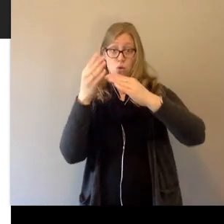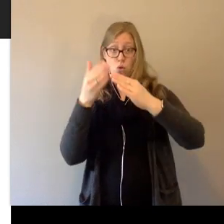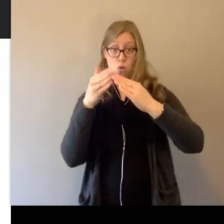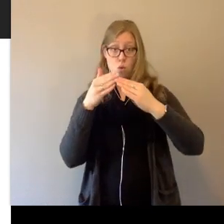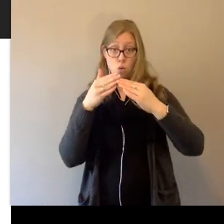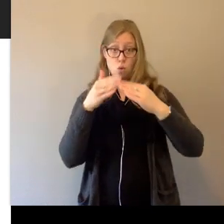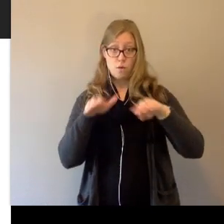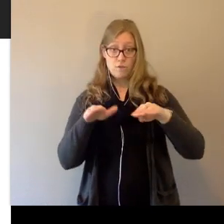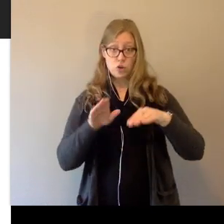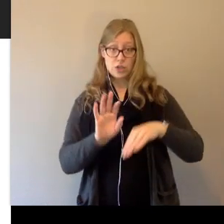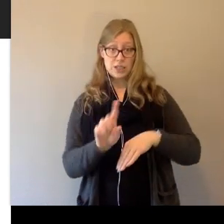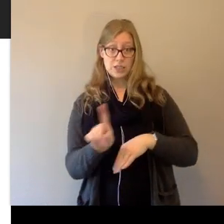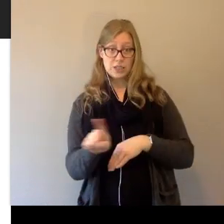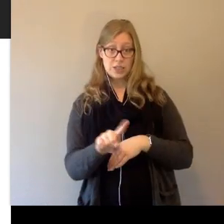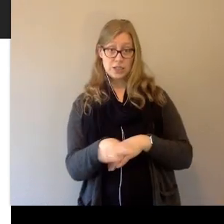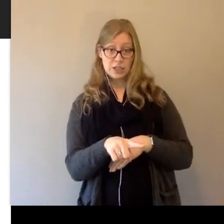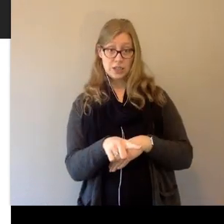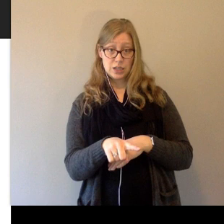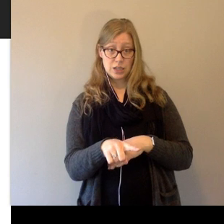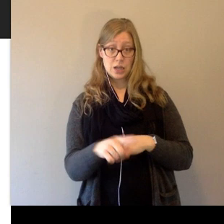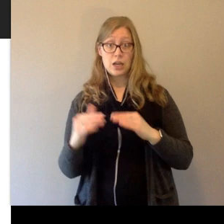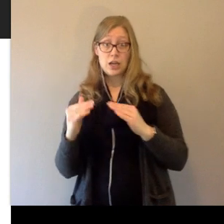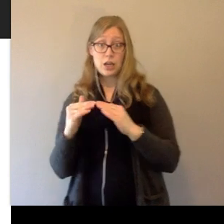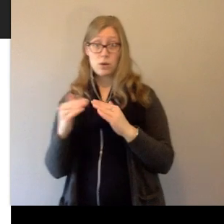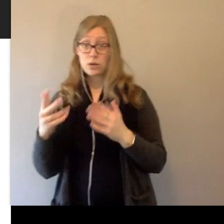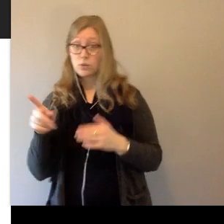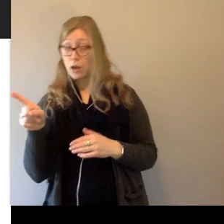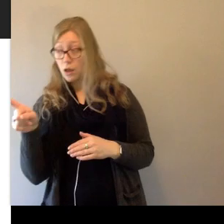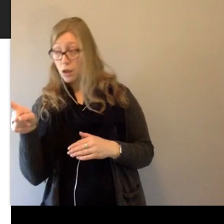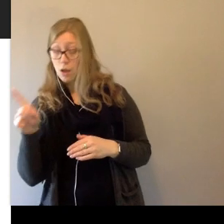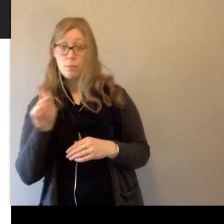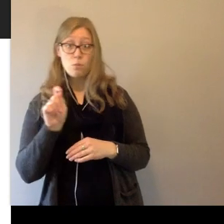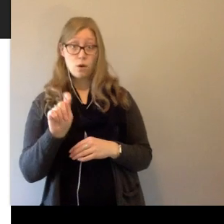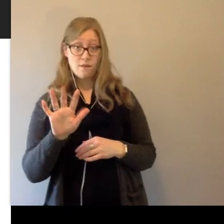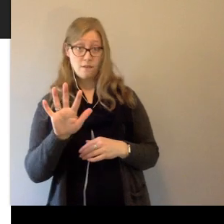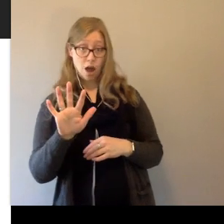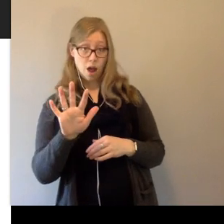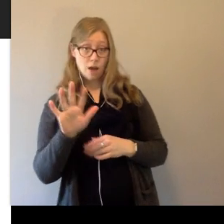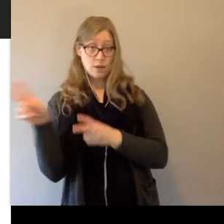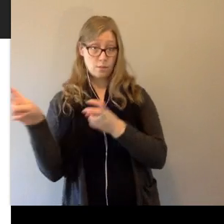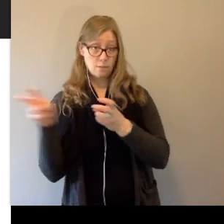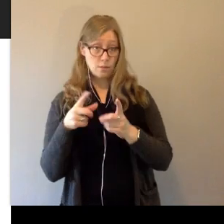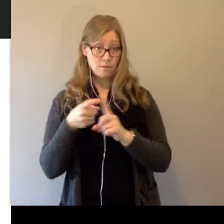0.5, so this would be equal to 0.5.